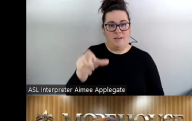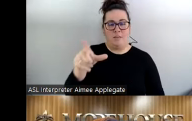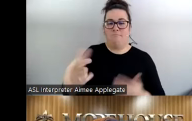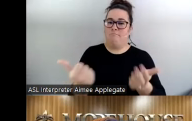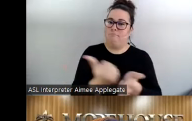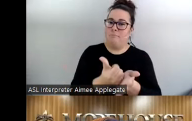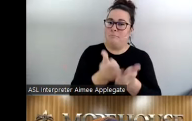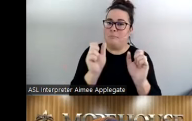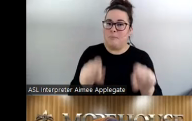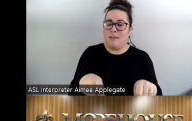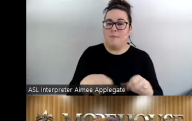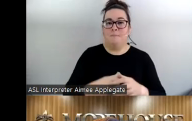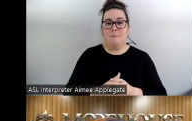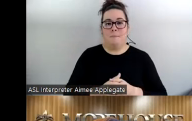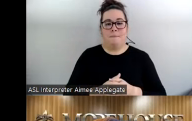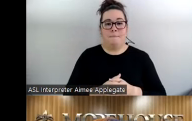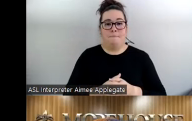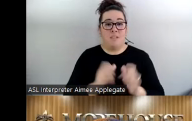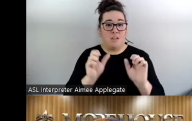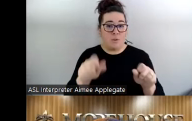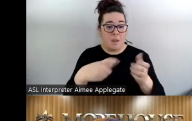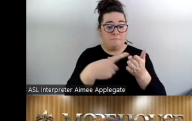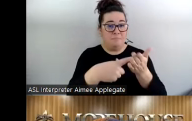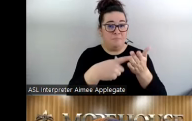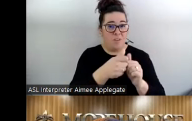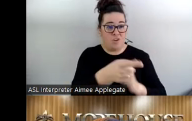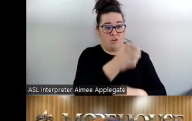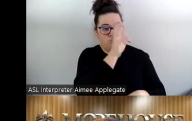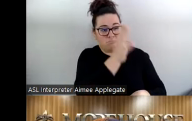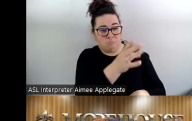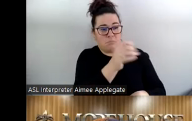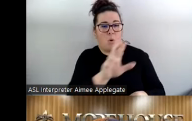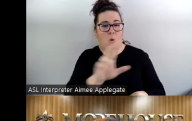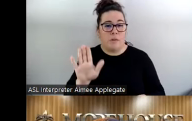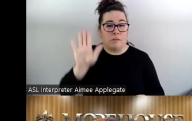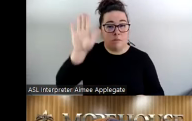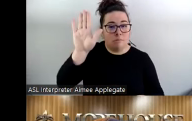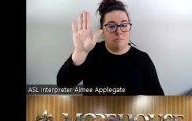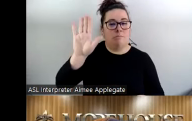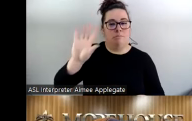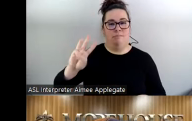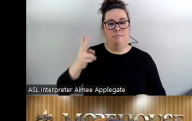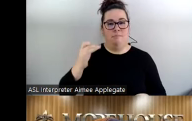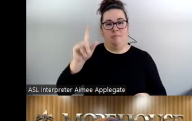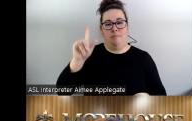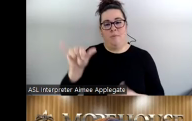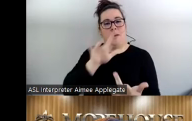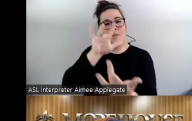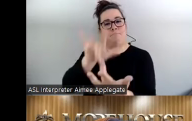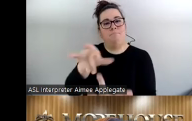her directly, or you can just raise your hand and she'll reach out to you.